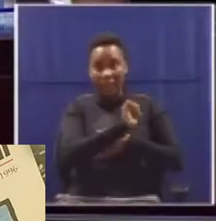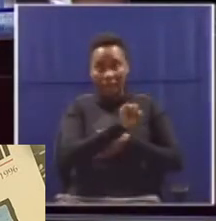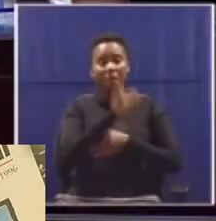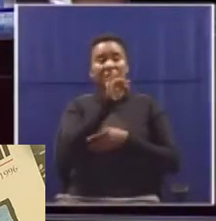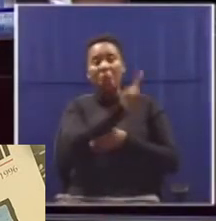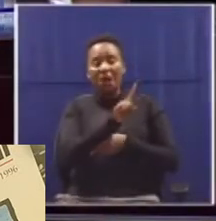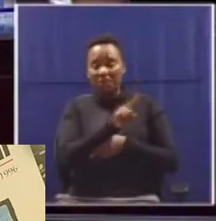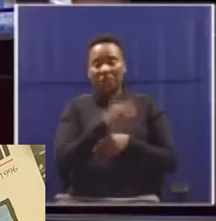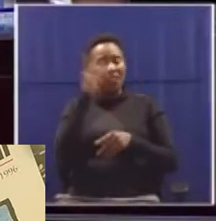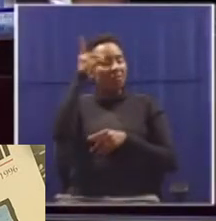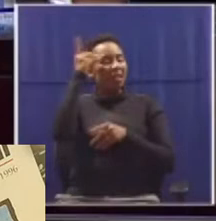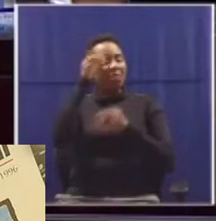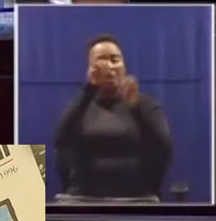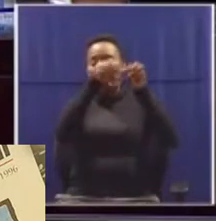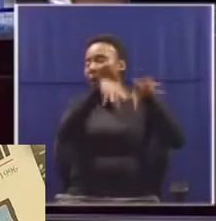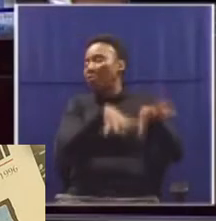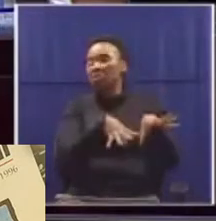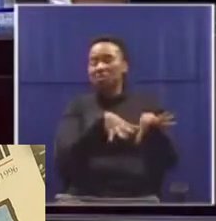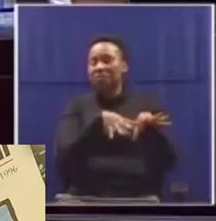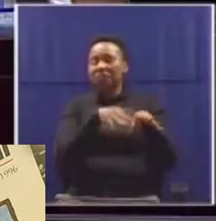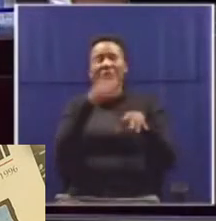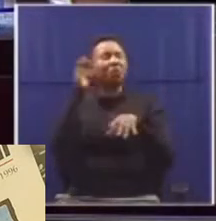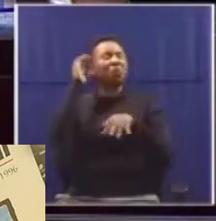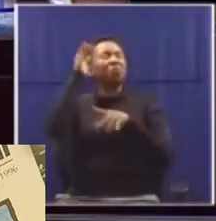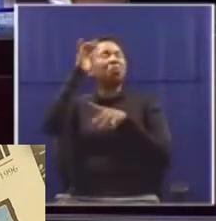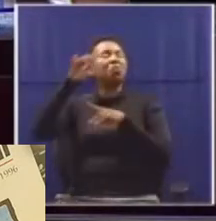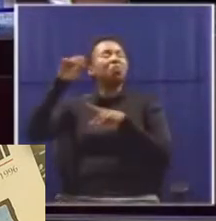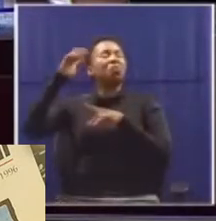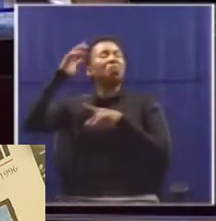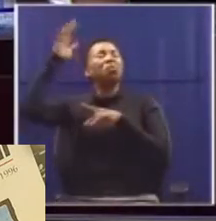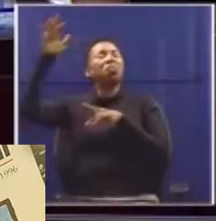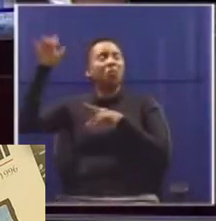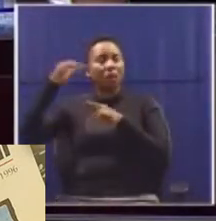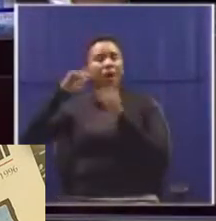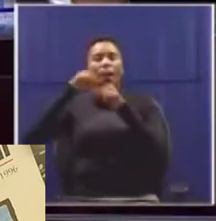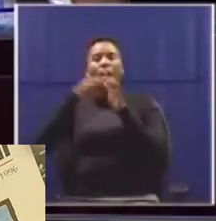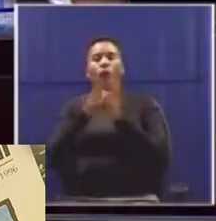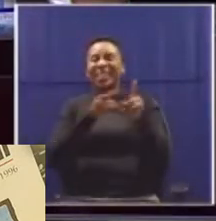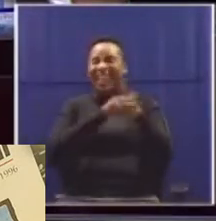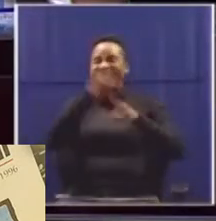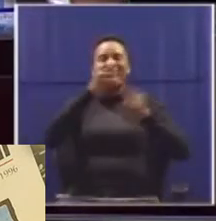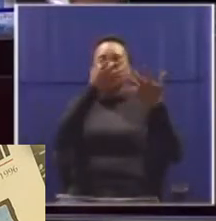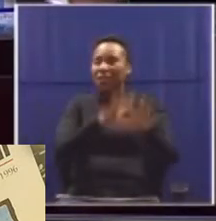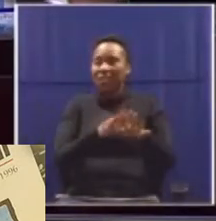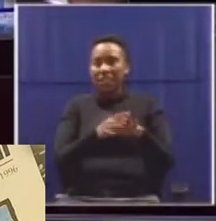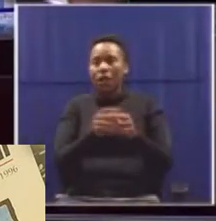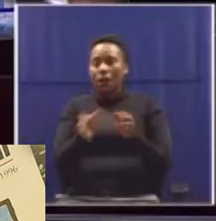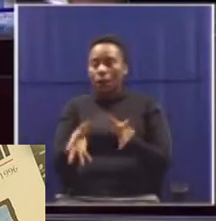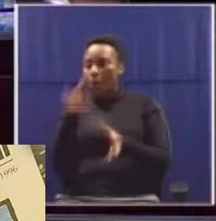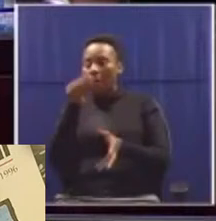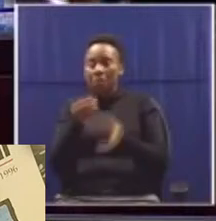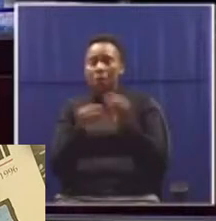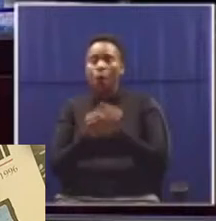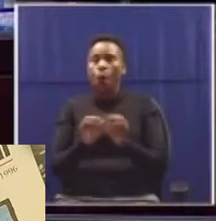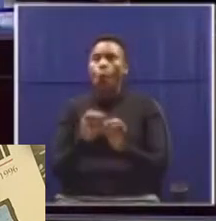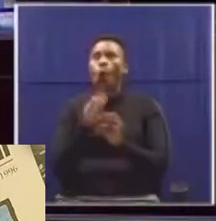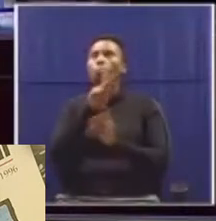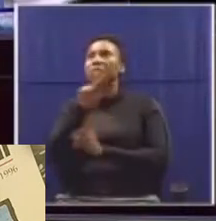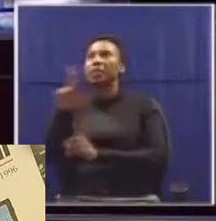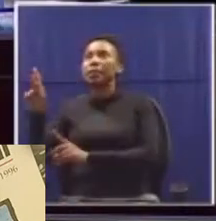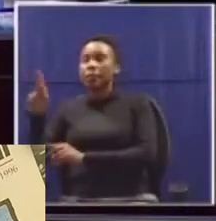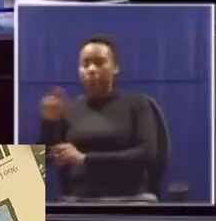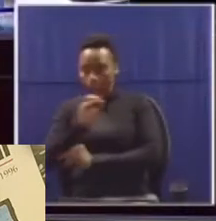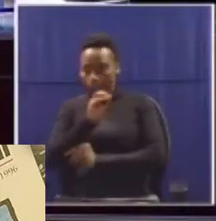dream an illusion of success a Perpetual accumulation of whoopsies and quite